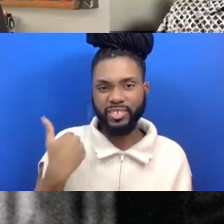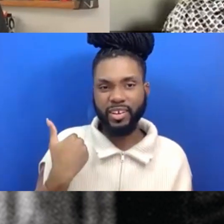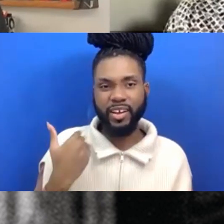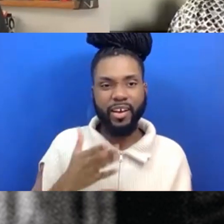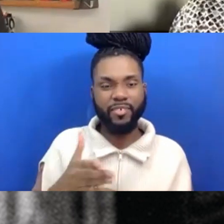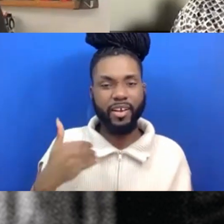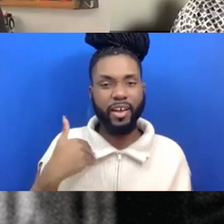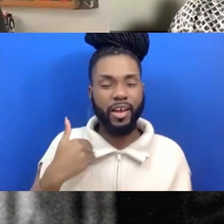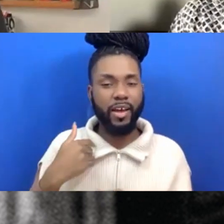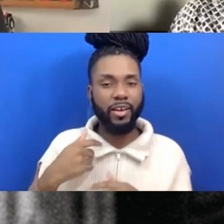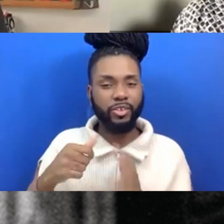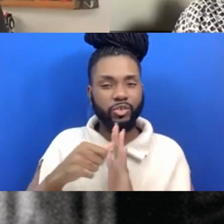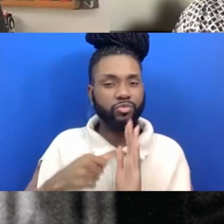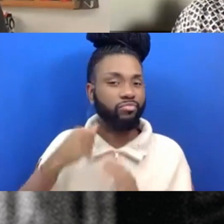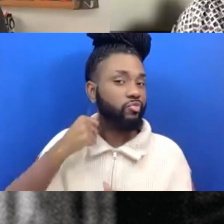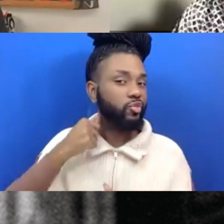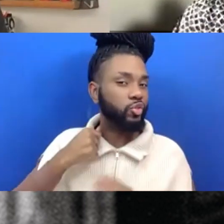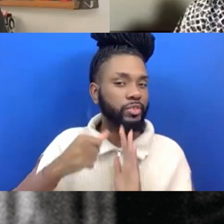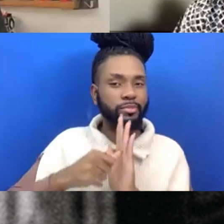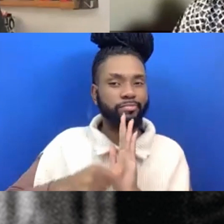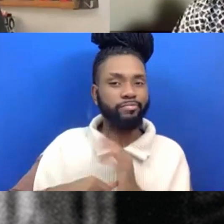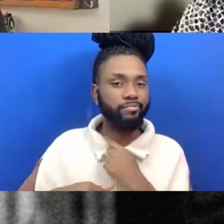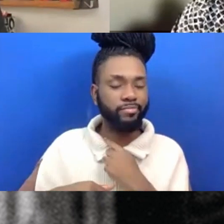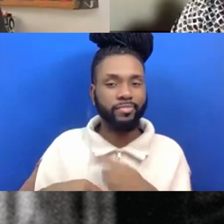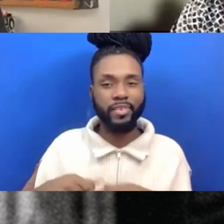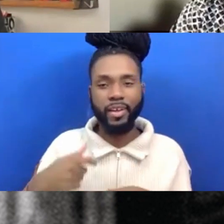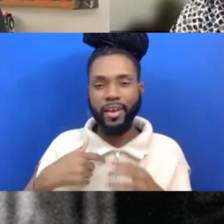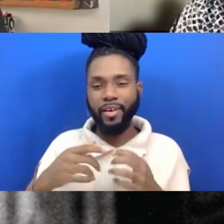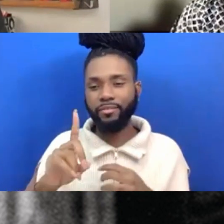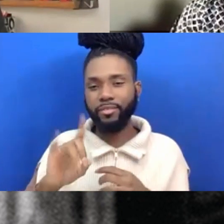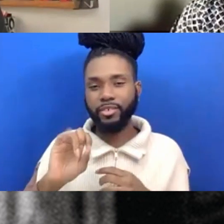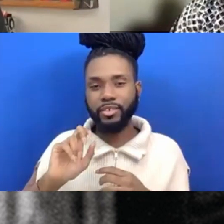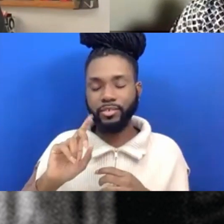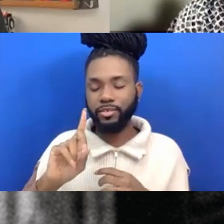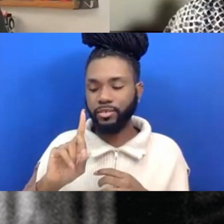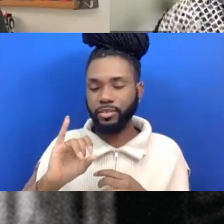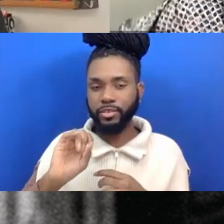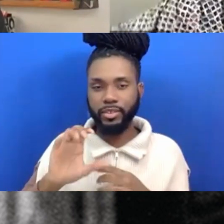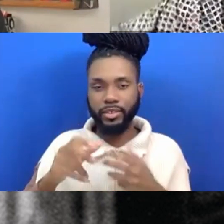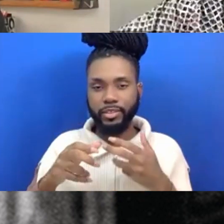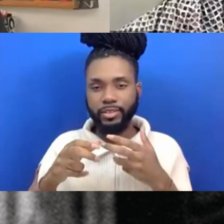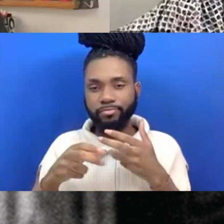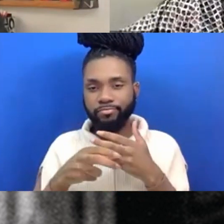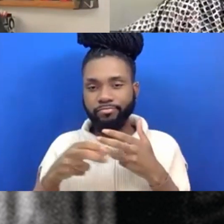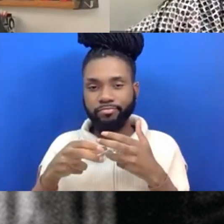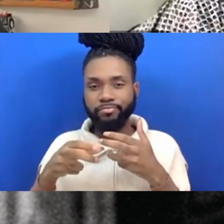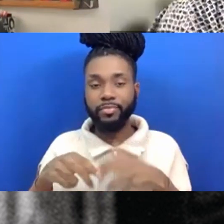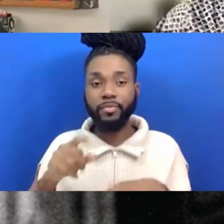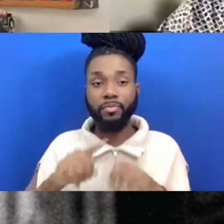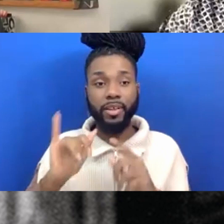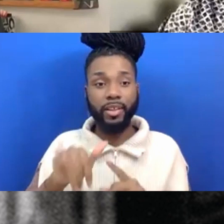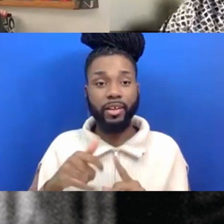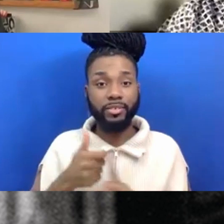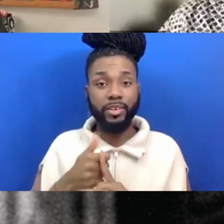cervical disc replaced in my neck, and that was a moment. The Grief and Grievance exhibition was the first time